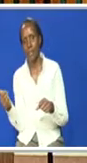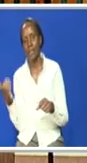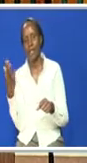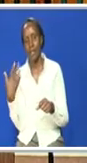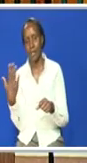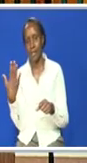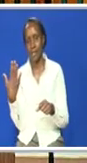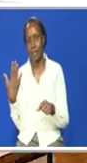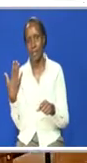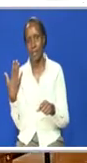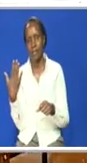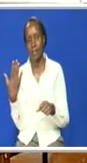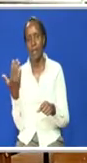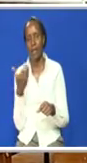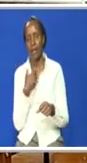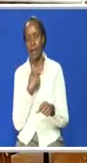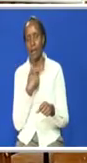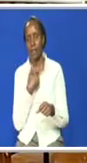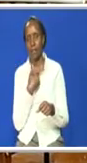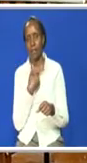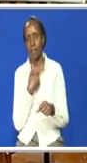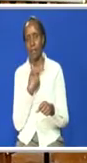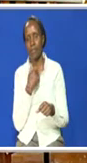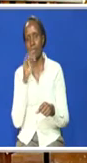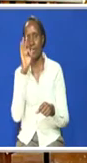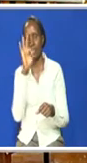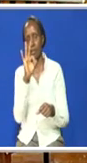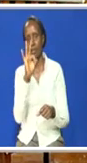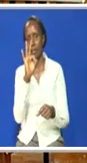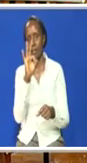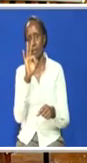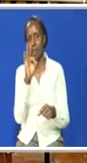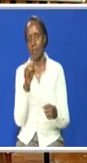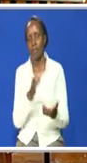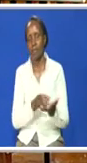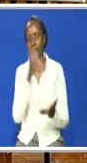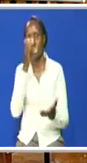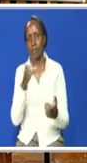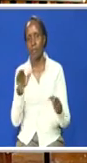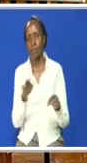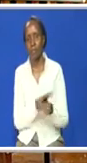other hand, I have three bottle tops.